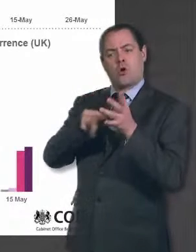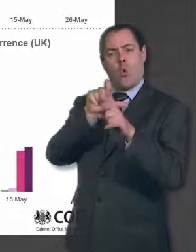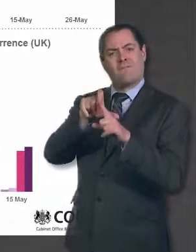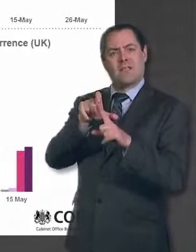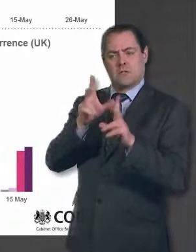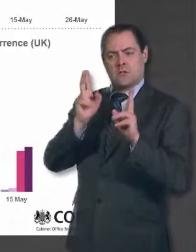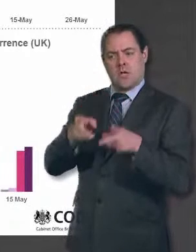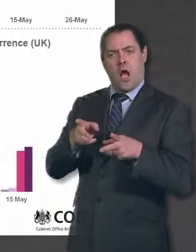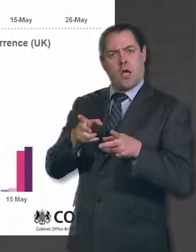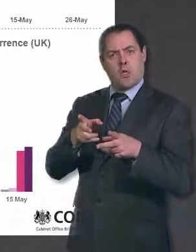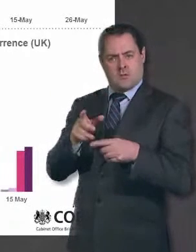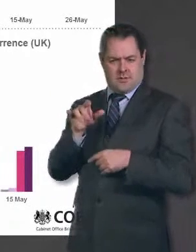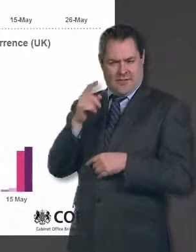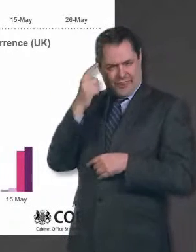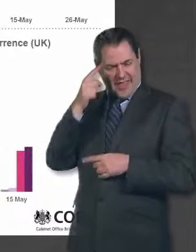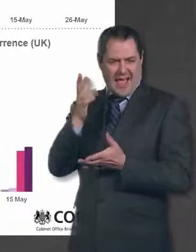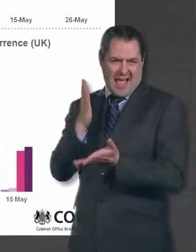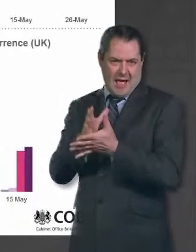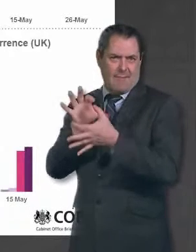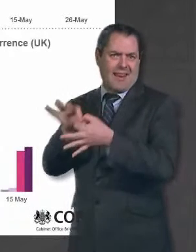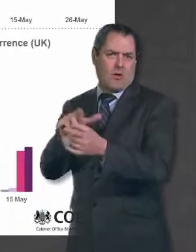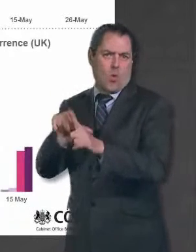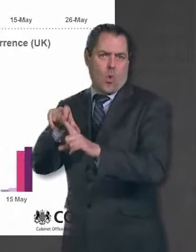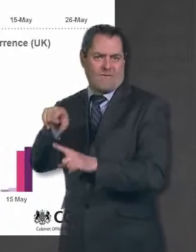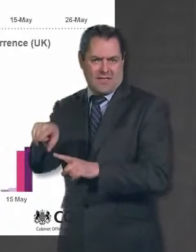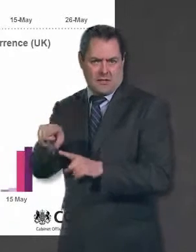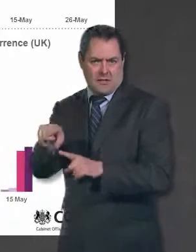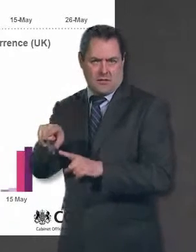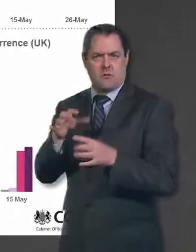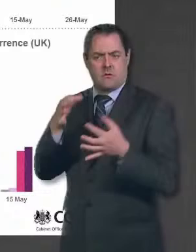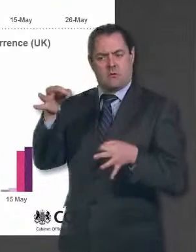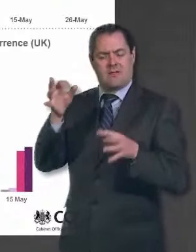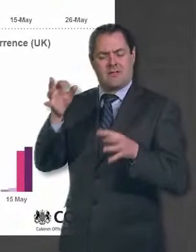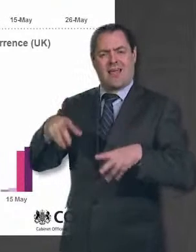death registrations. And here the number is higher. It's